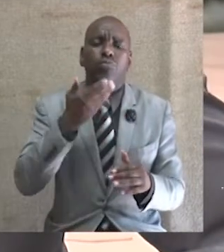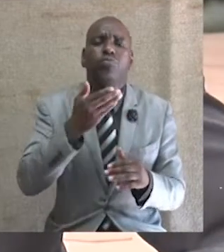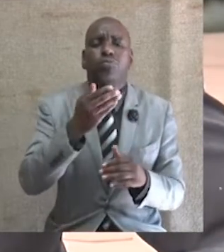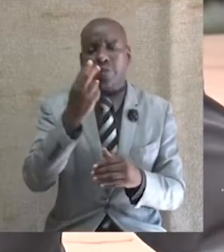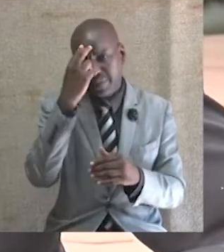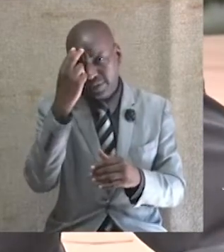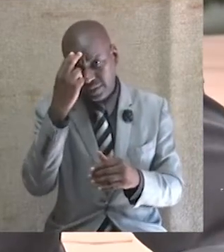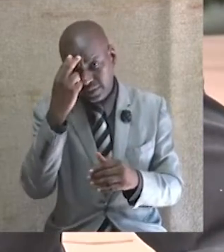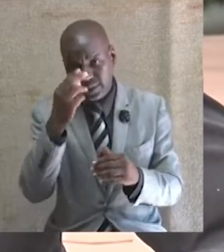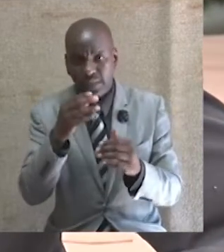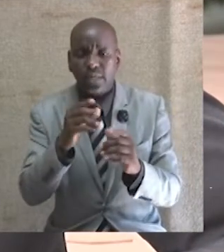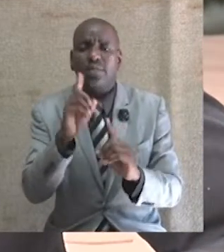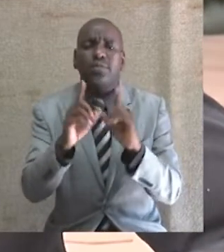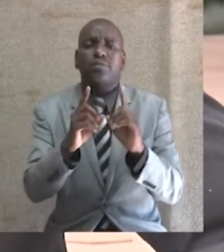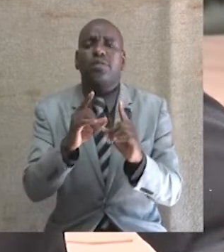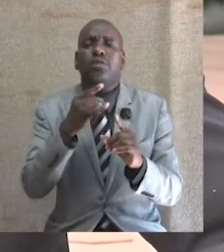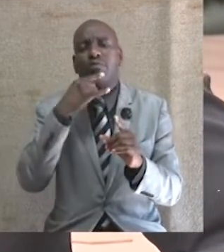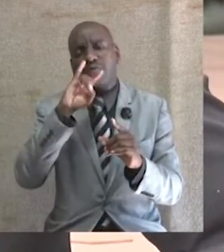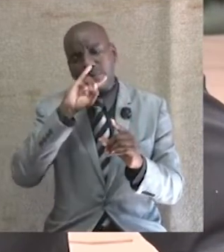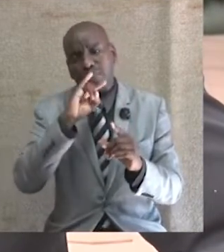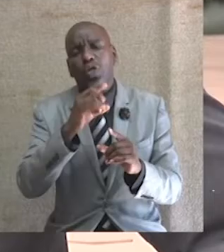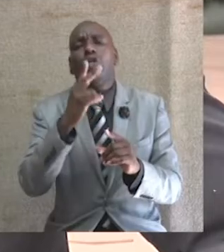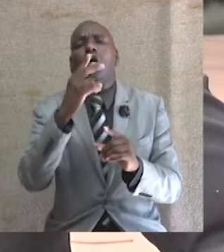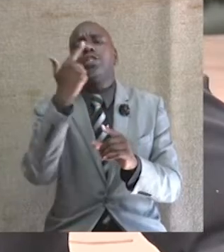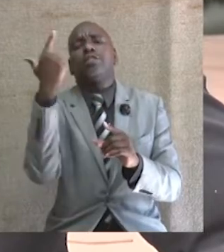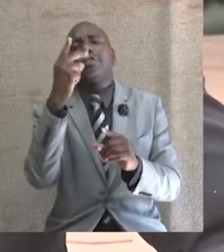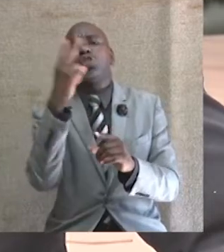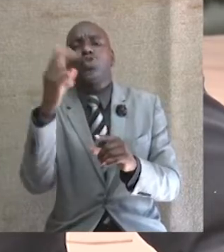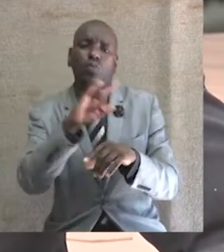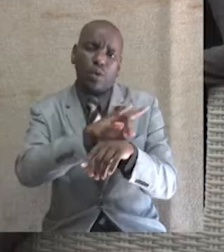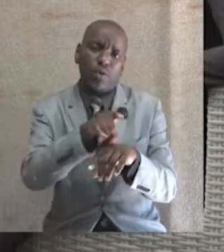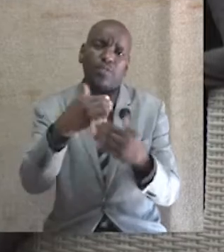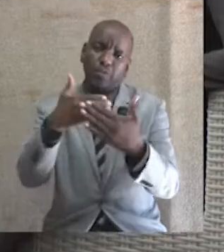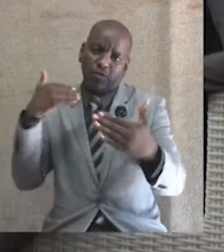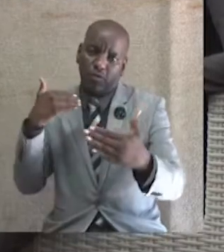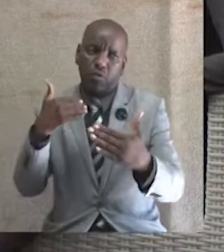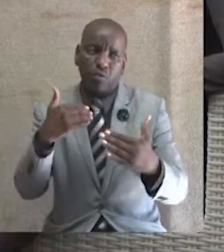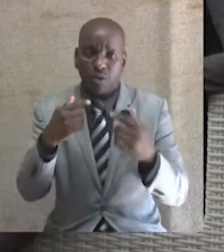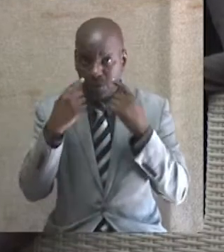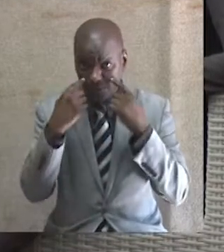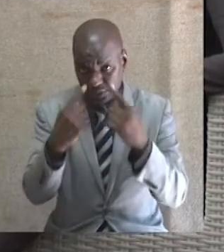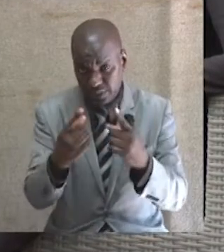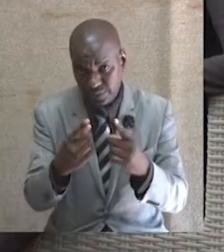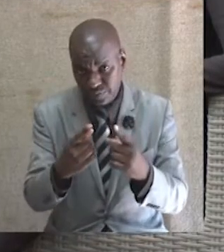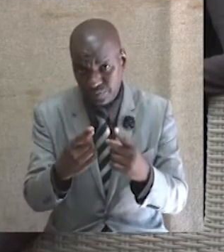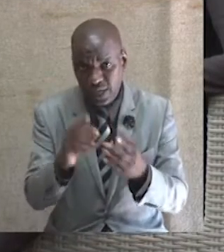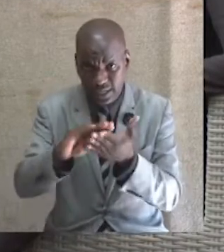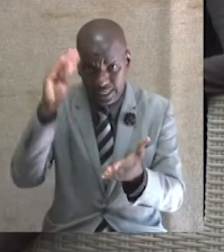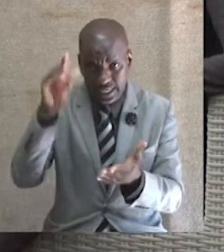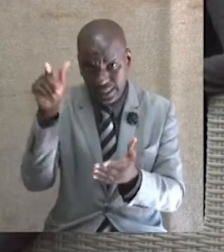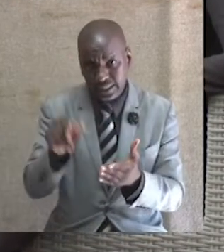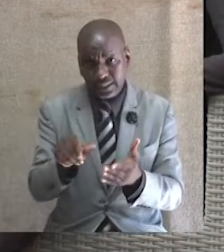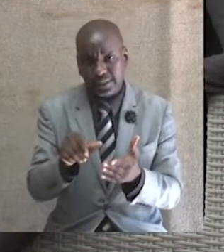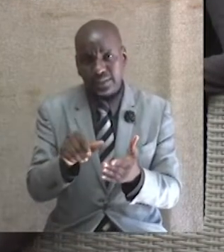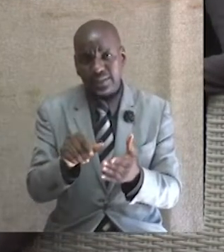to the police or to the clinic before the 72 hours. Just to add on to what she's saying, you know, we have seen cases where